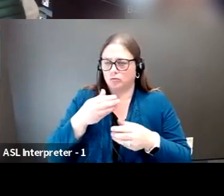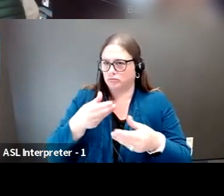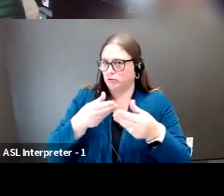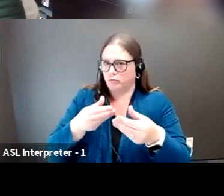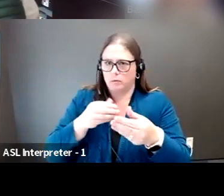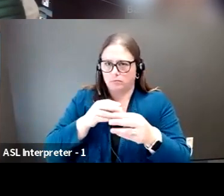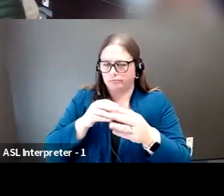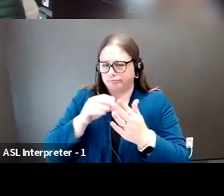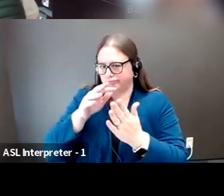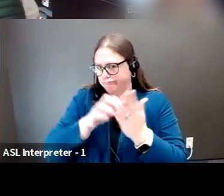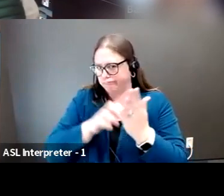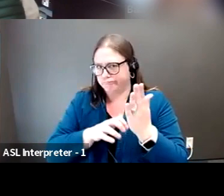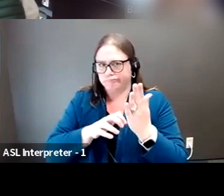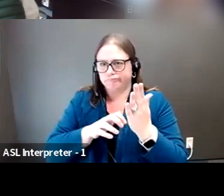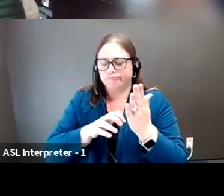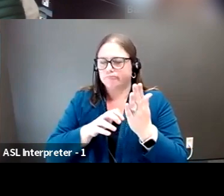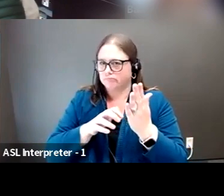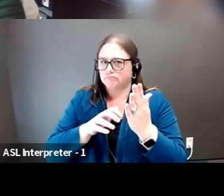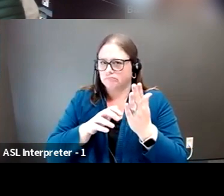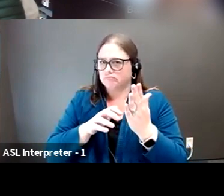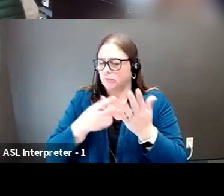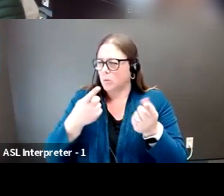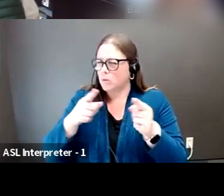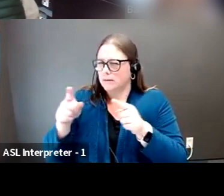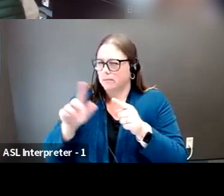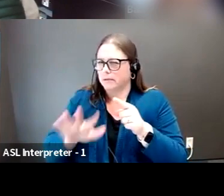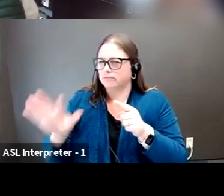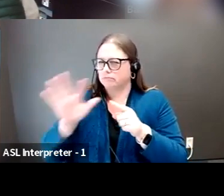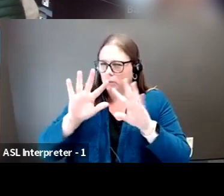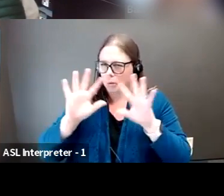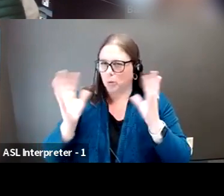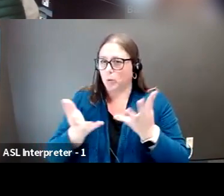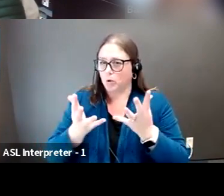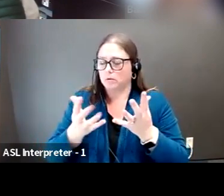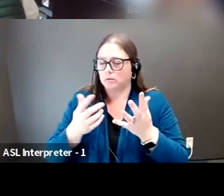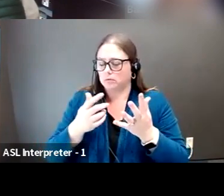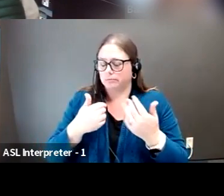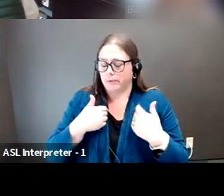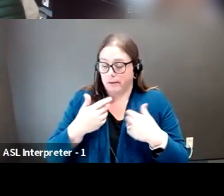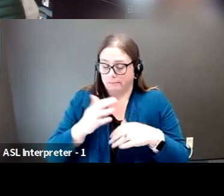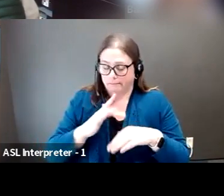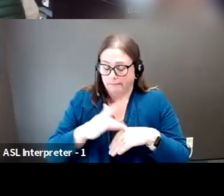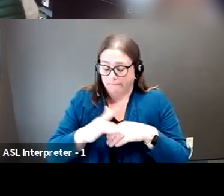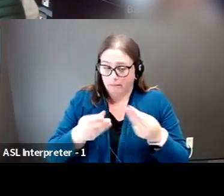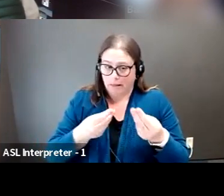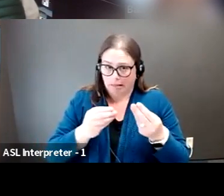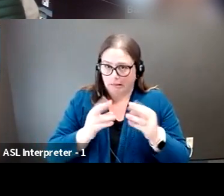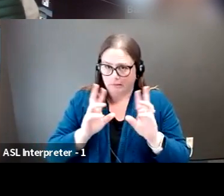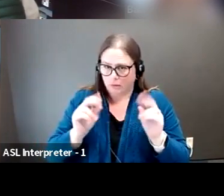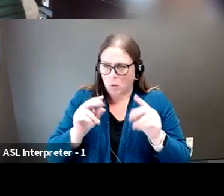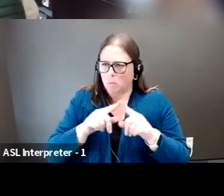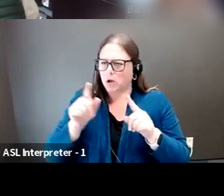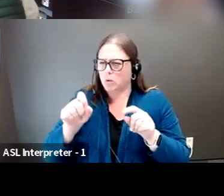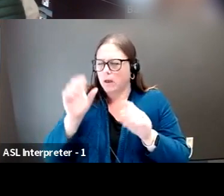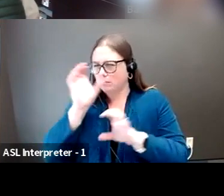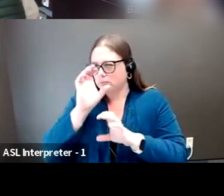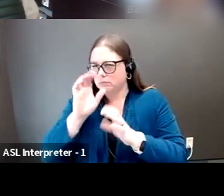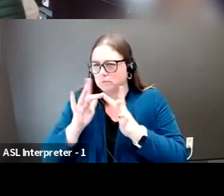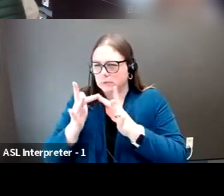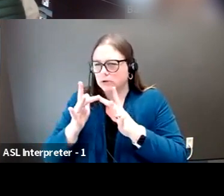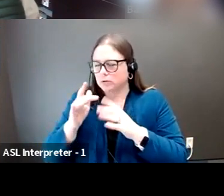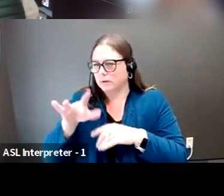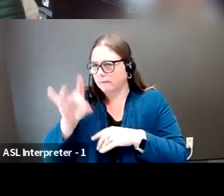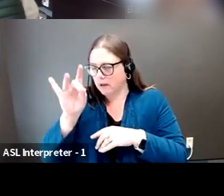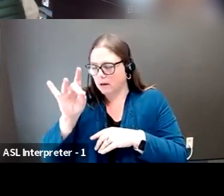top of my head, but I know you can look at what they are doing in various countries around using